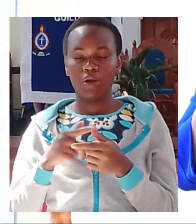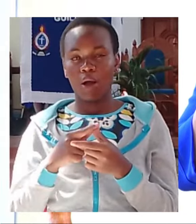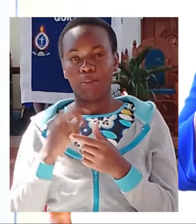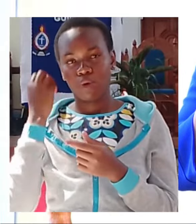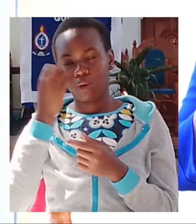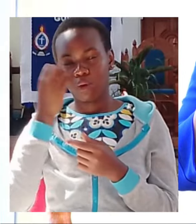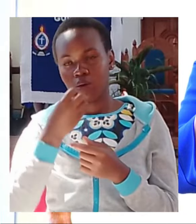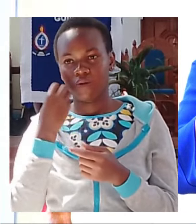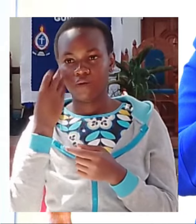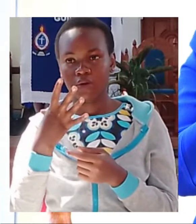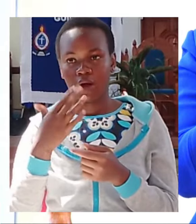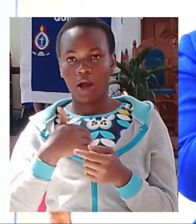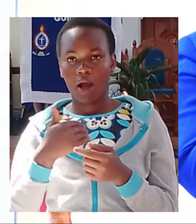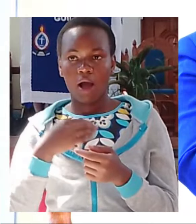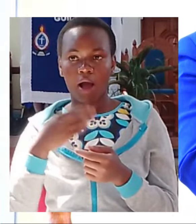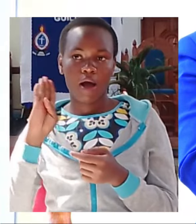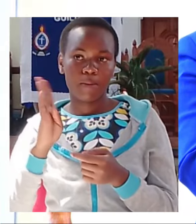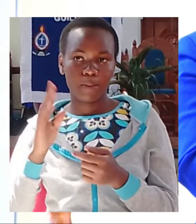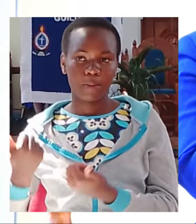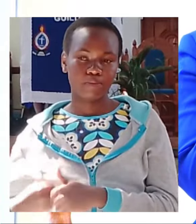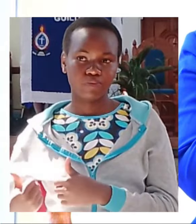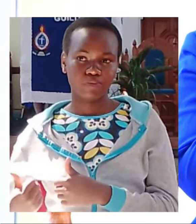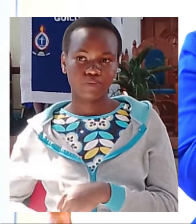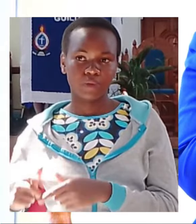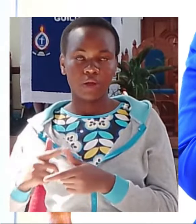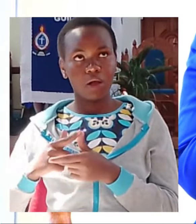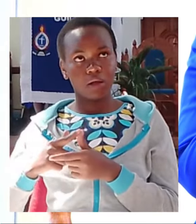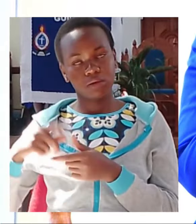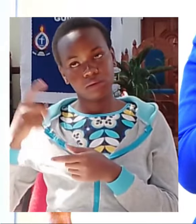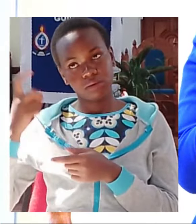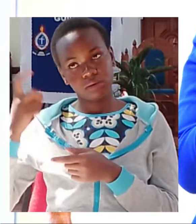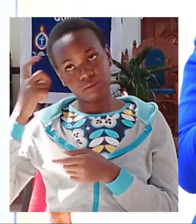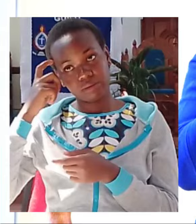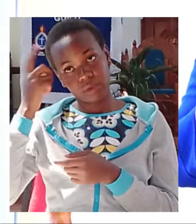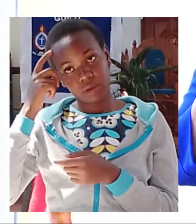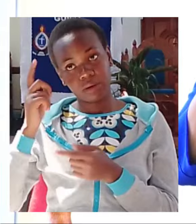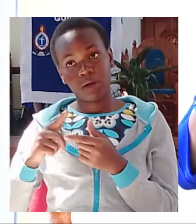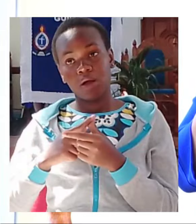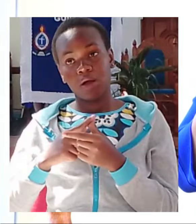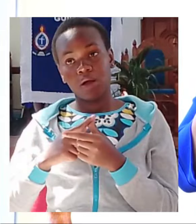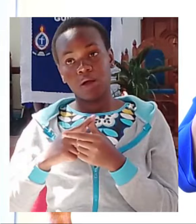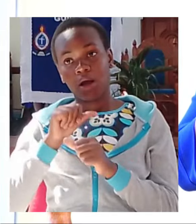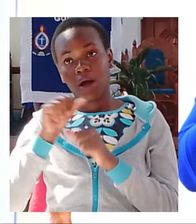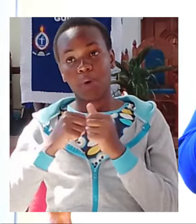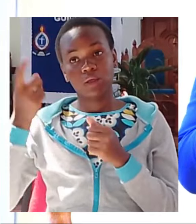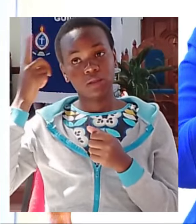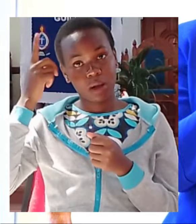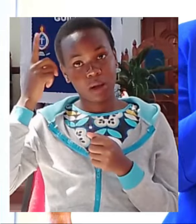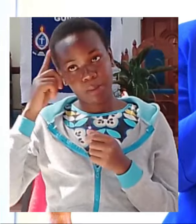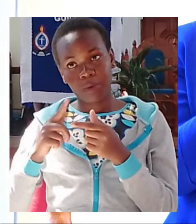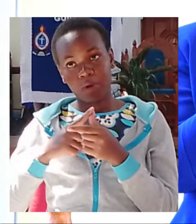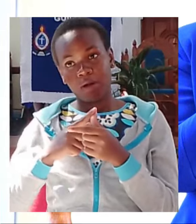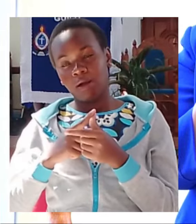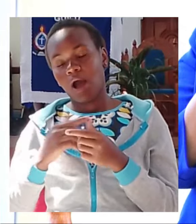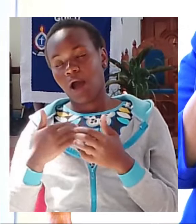beautiful having a blue scarf on their head? Is it about the kitamba or it is about the